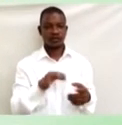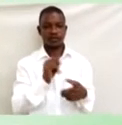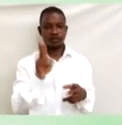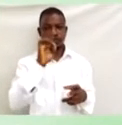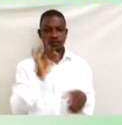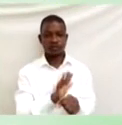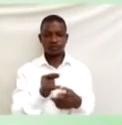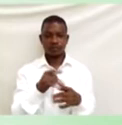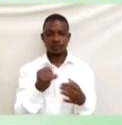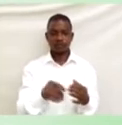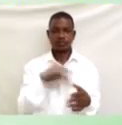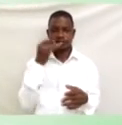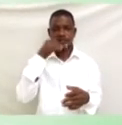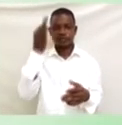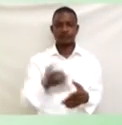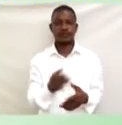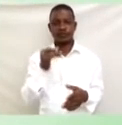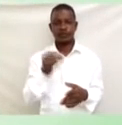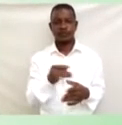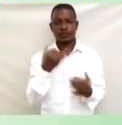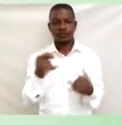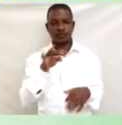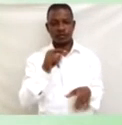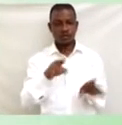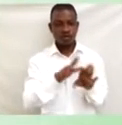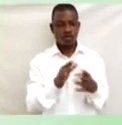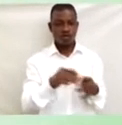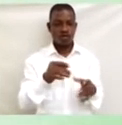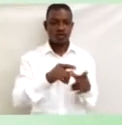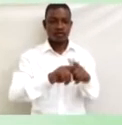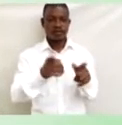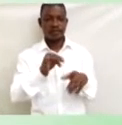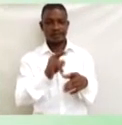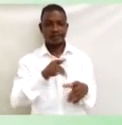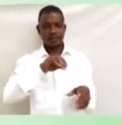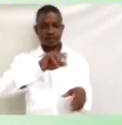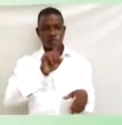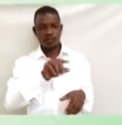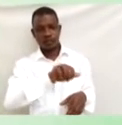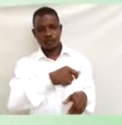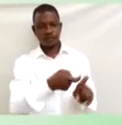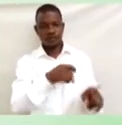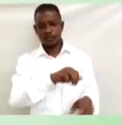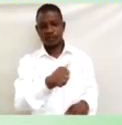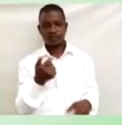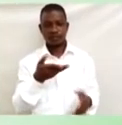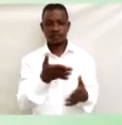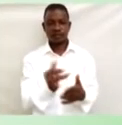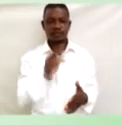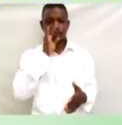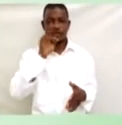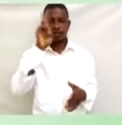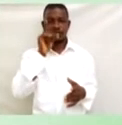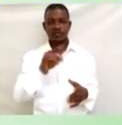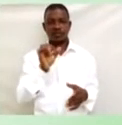2, and 3 to effective usage thenceforth. They